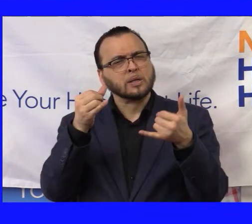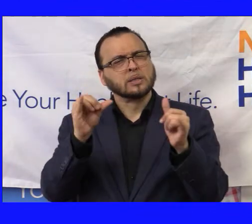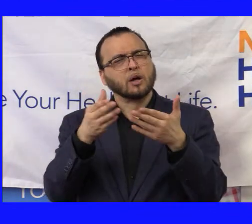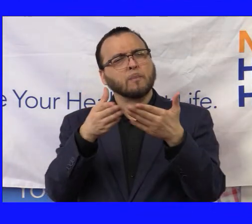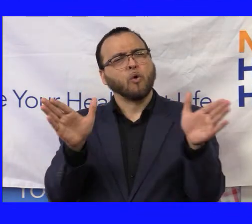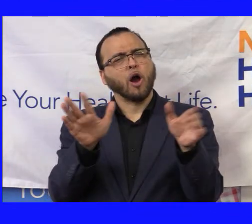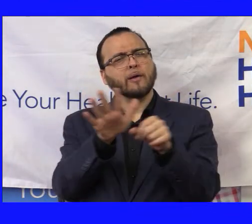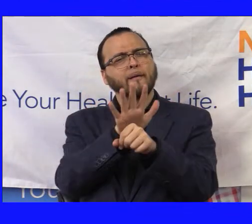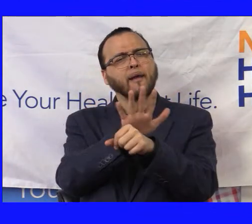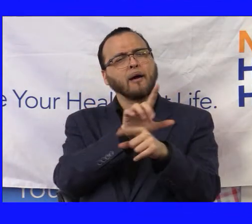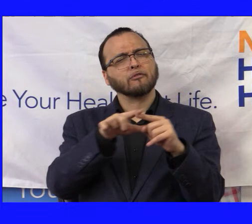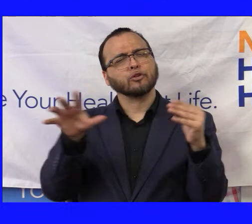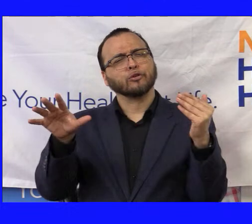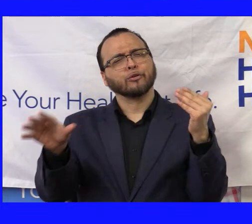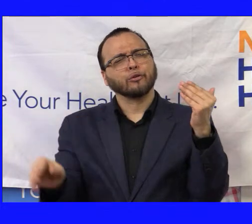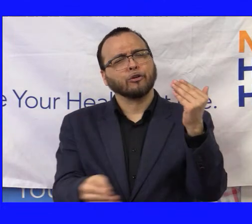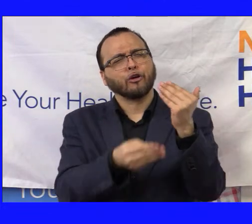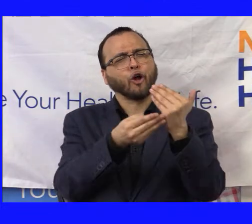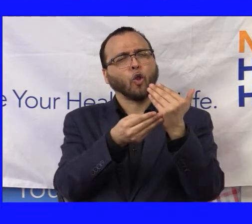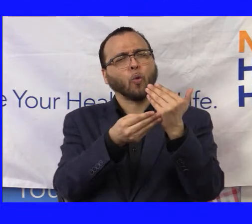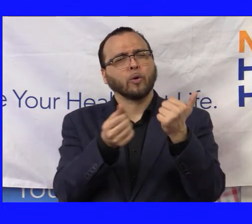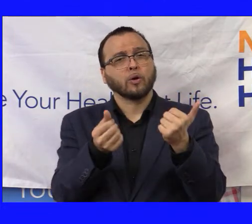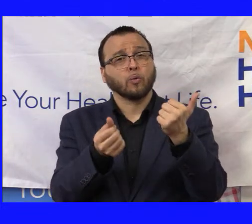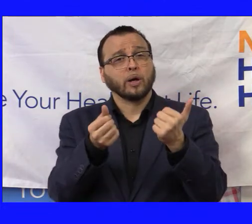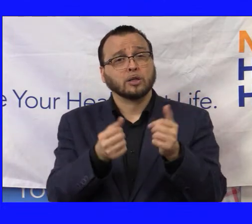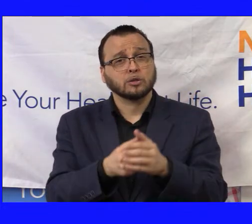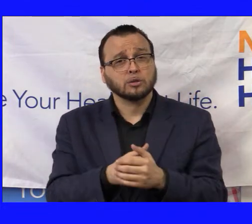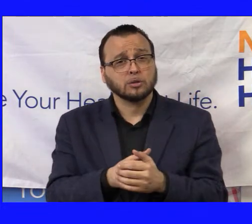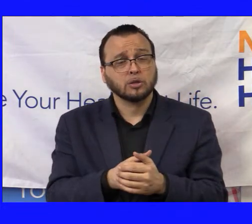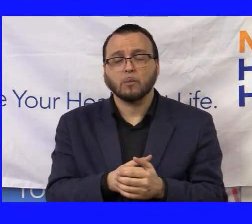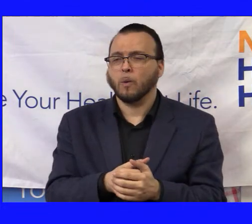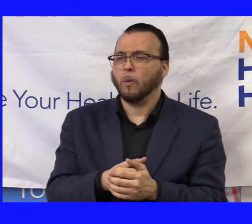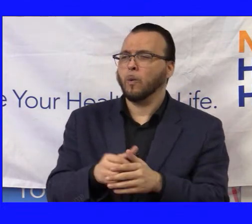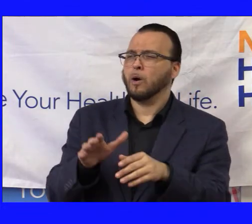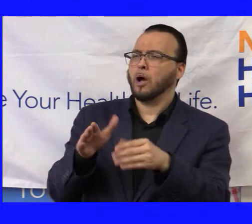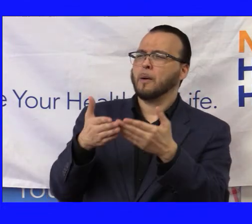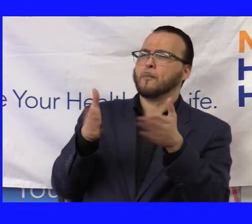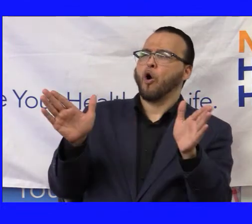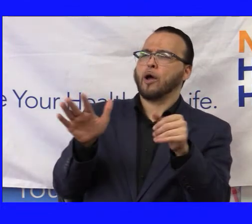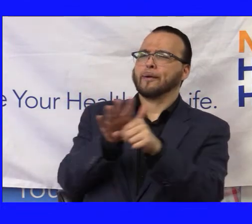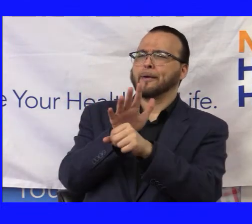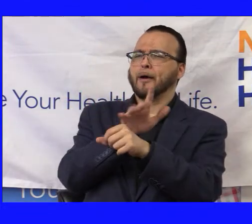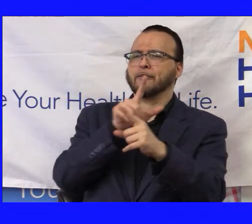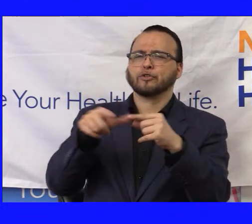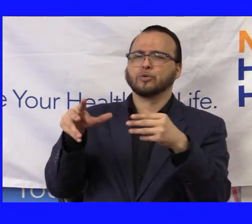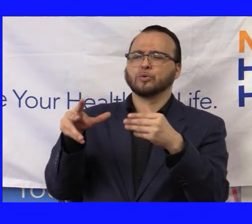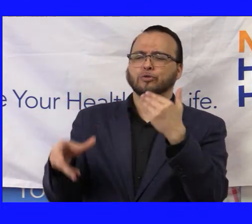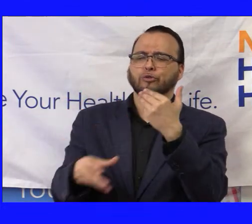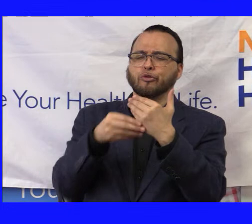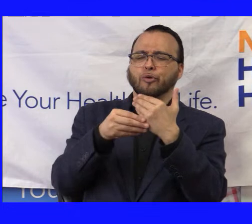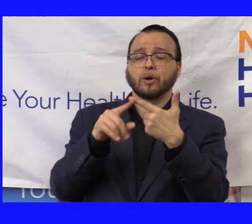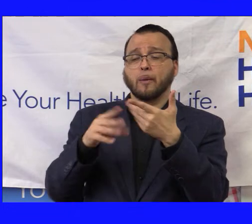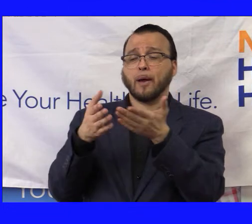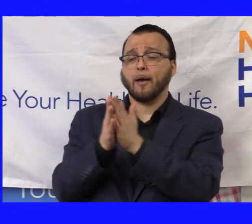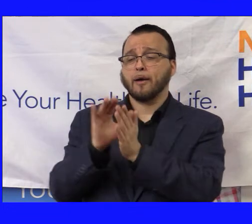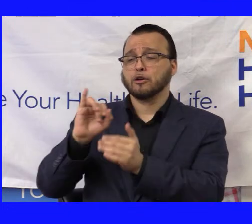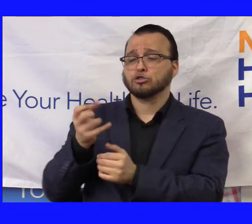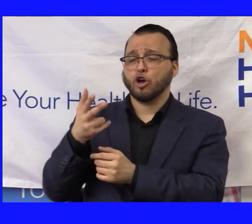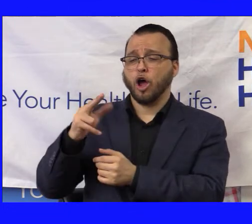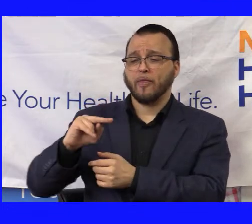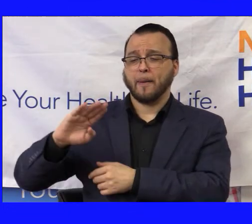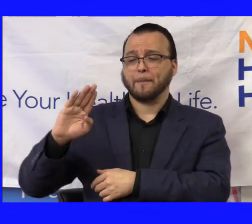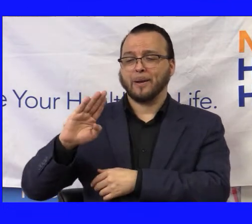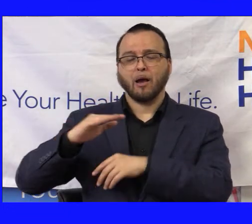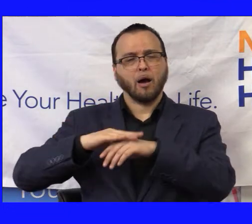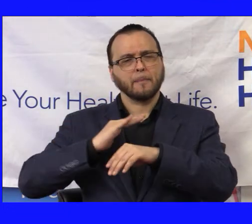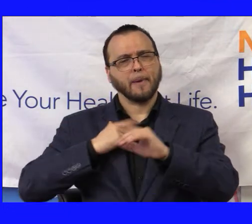include this? It's broad enough to include, and I'll ask Jonathan Vigers on my team who's joining me if he has